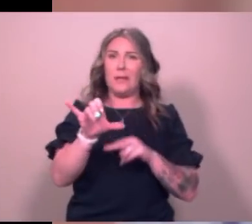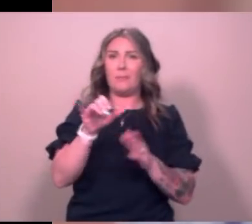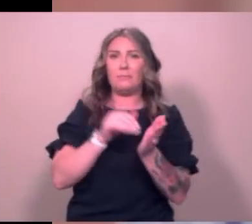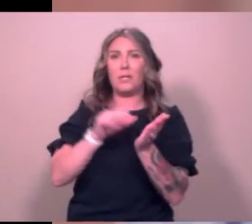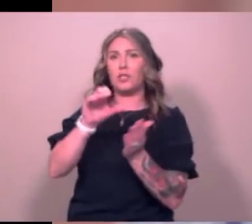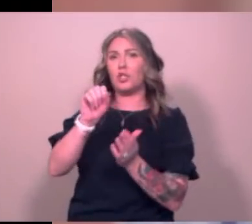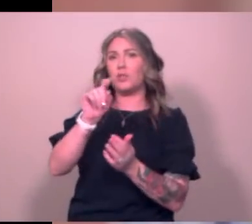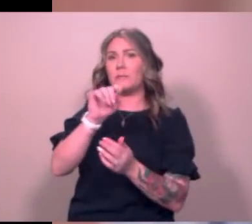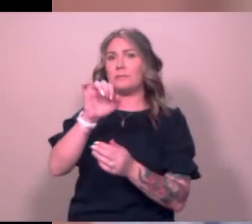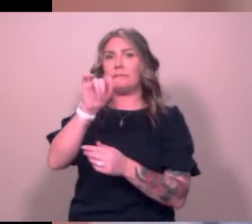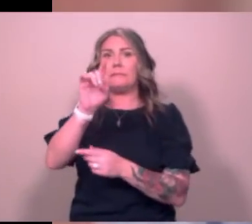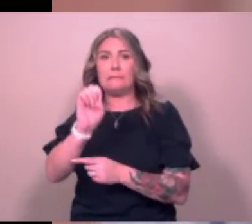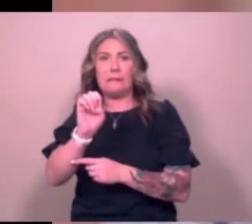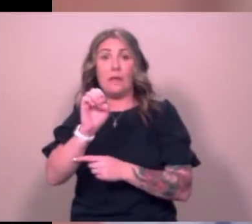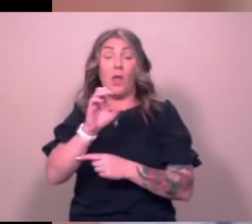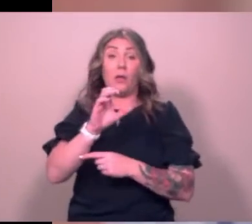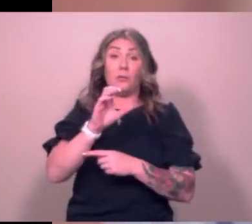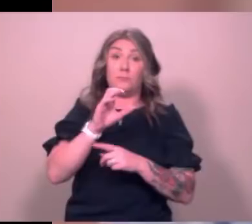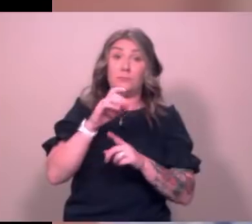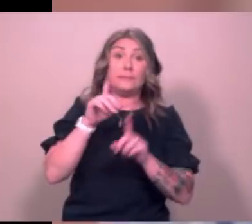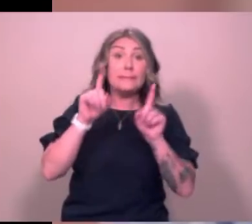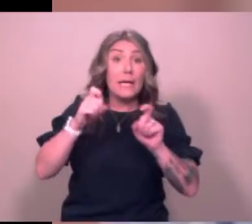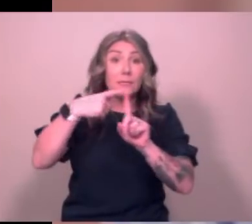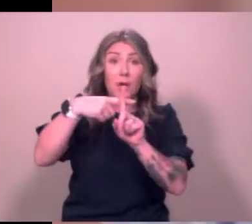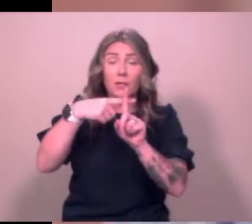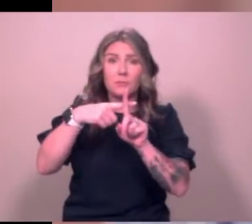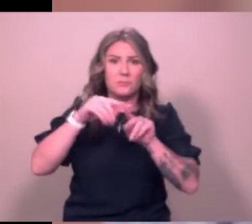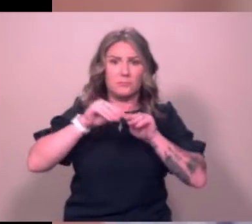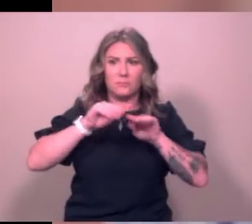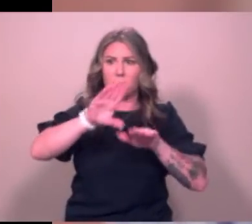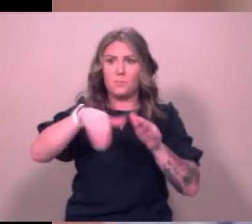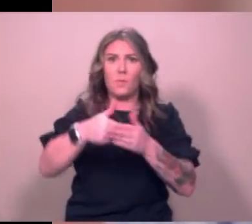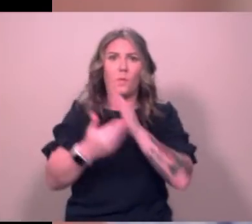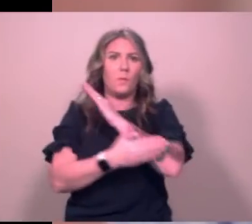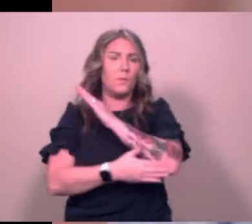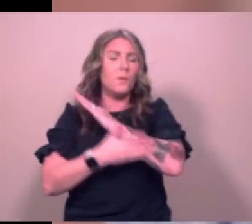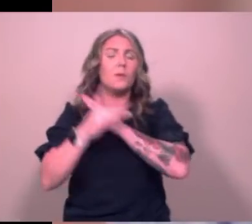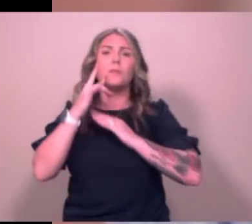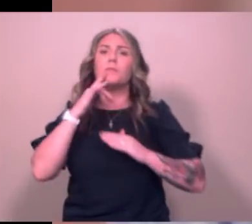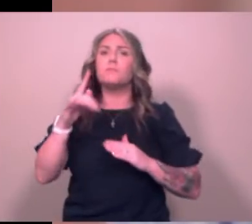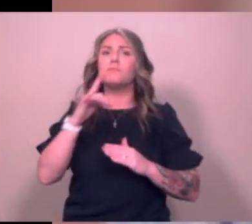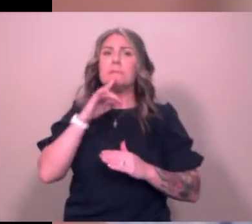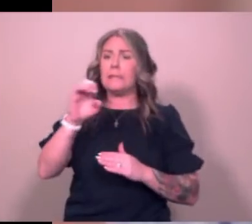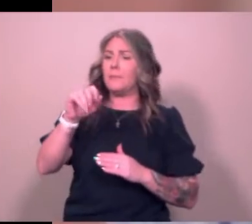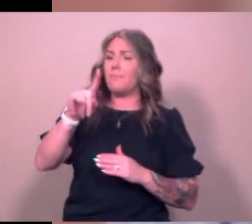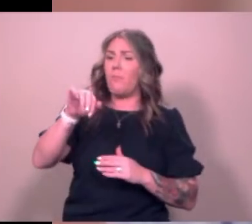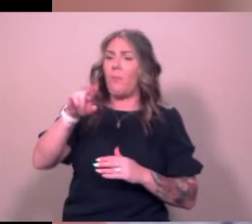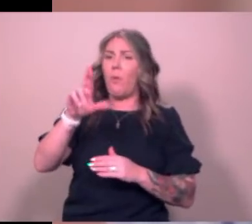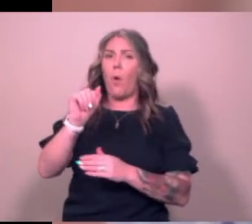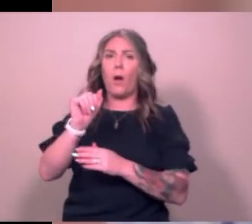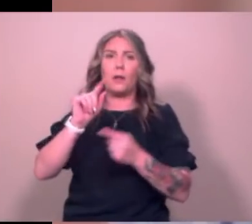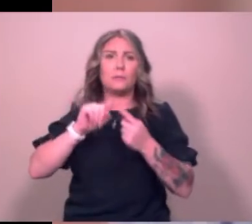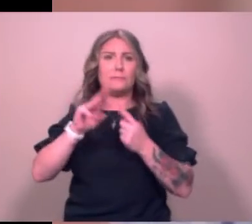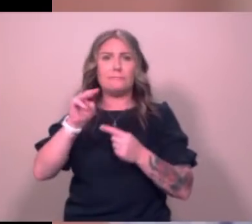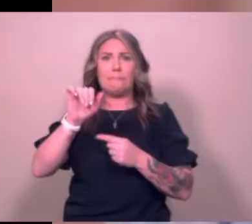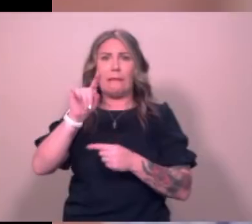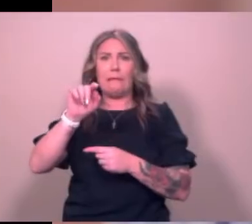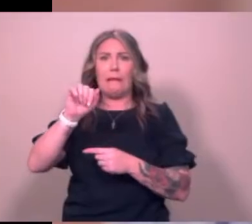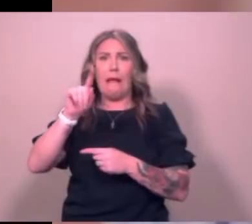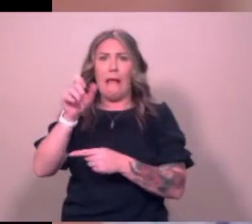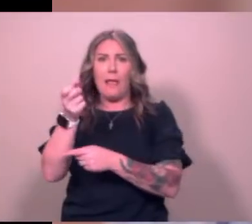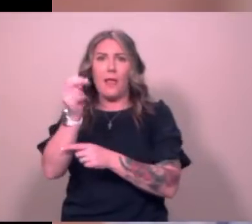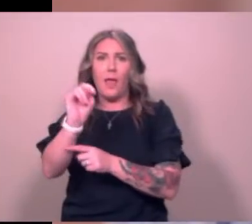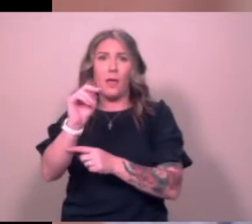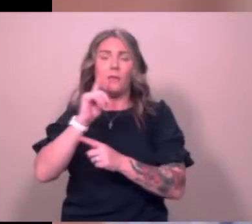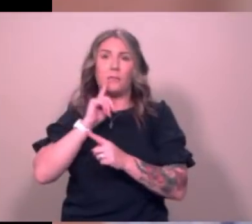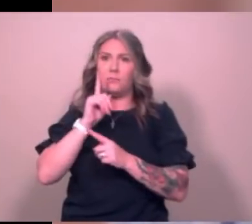seeing testing positivity across our region from Emporia to Manhattan of almost 32%, which is a dramatic increase